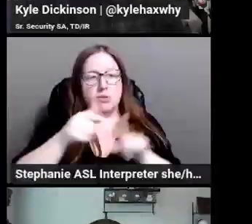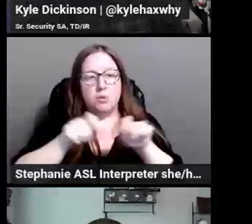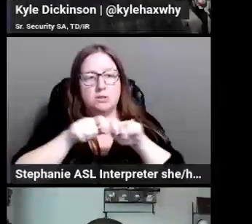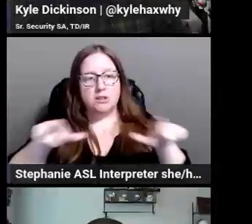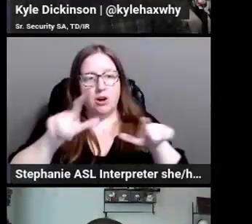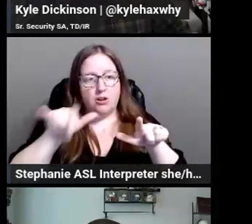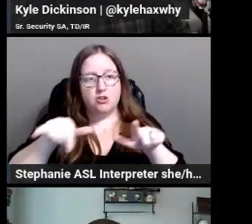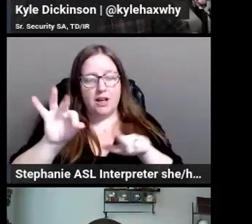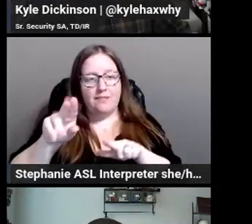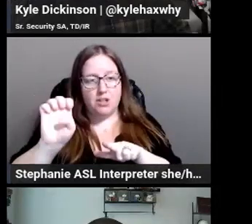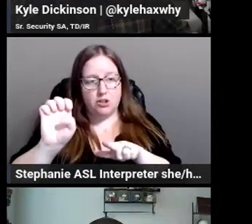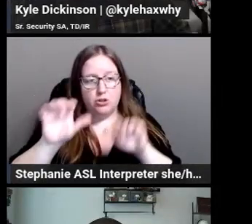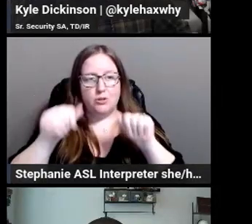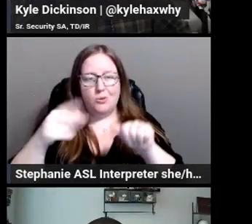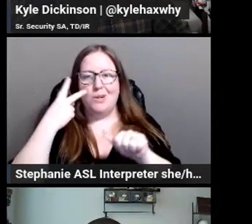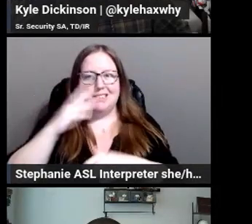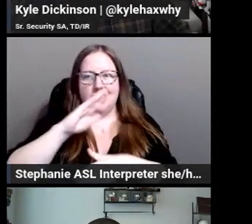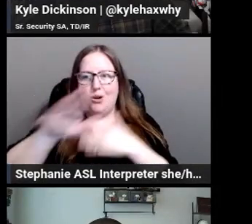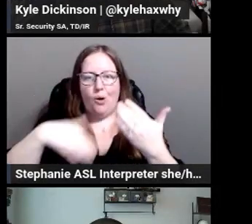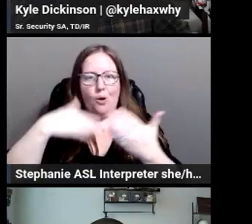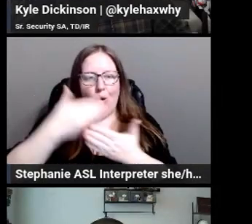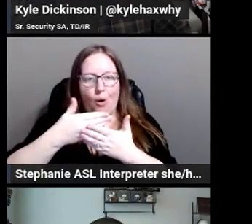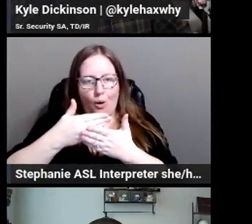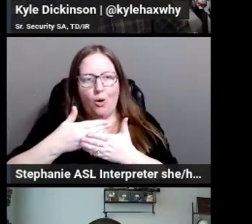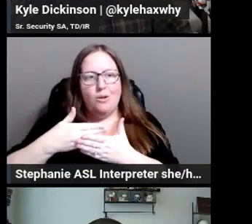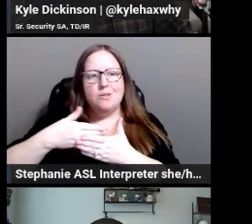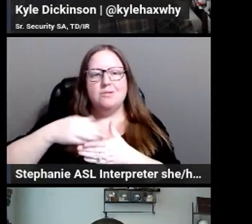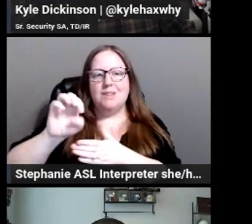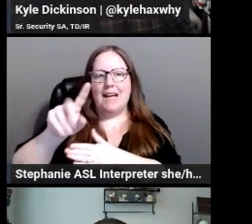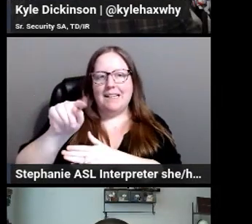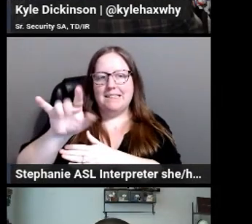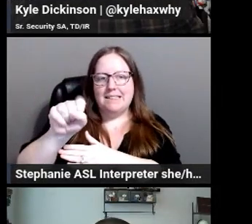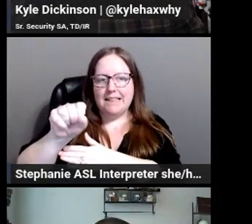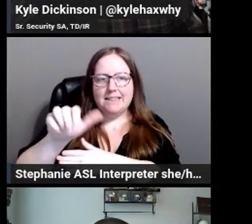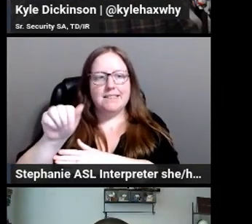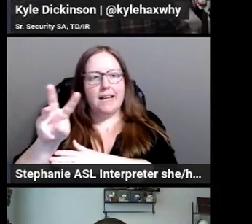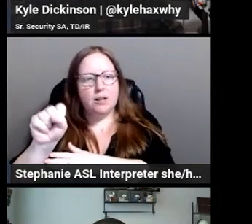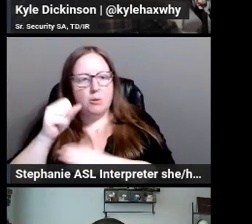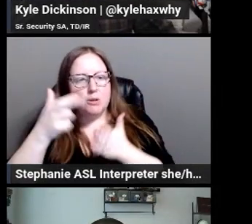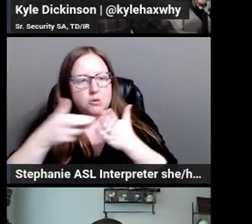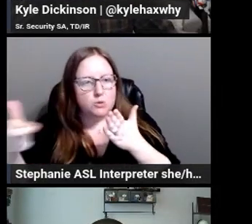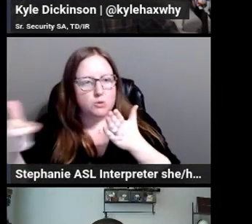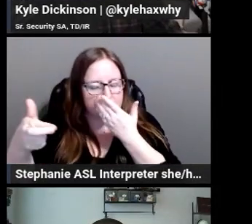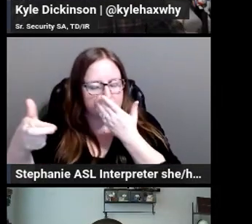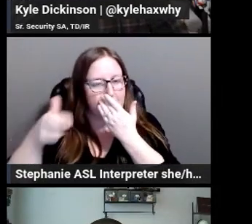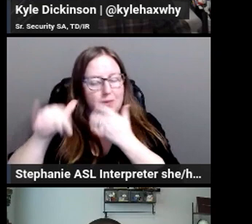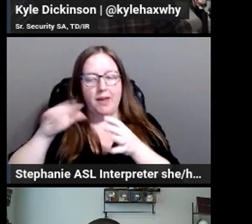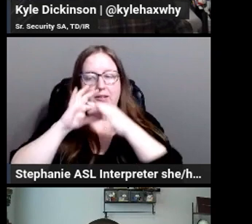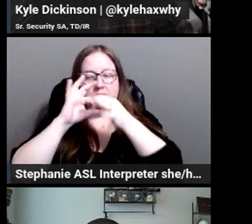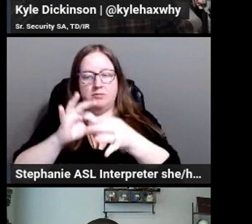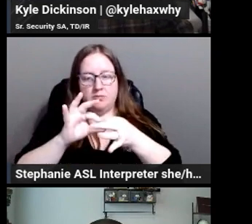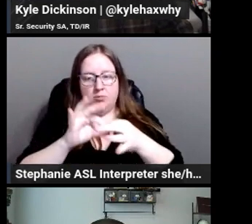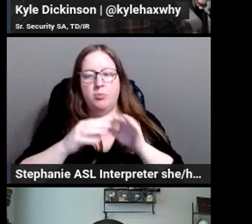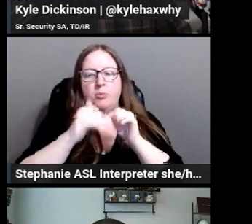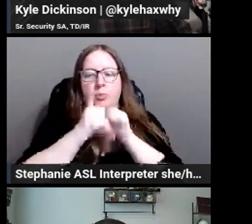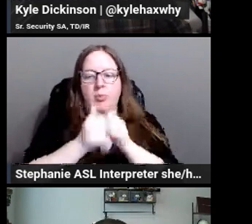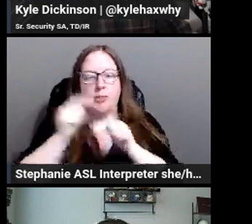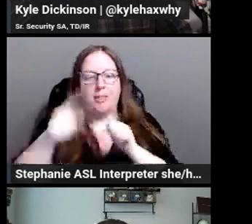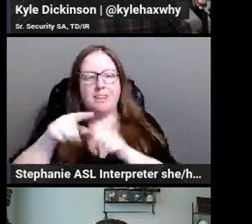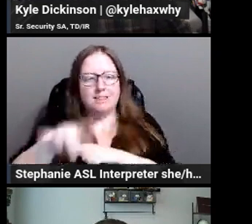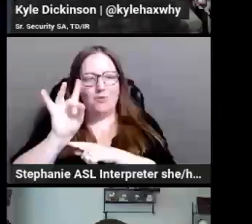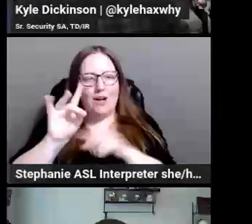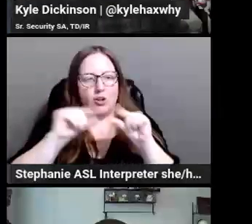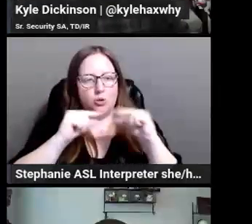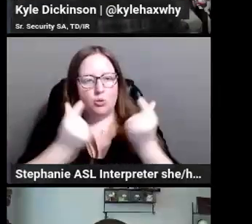feature, we could see all the involved entities, AWS resources that were associated with this finding group.